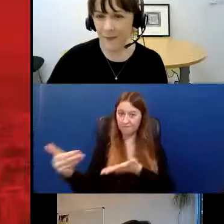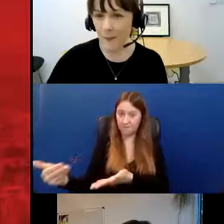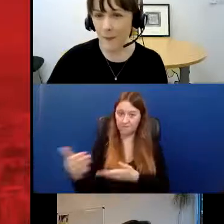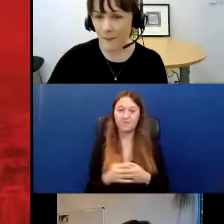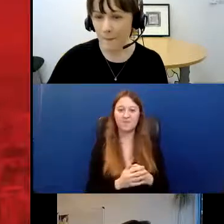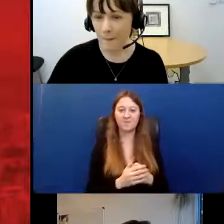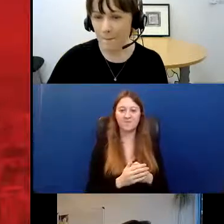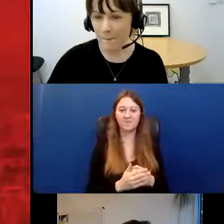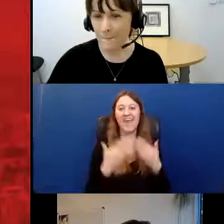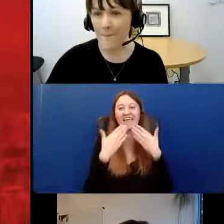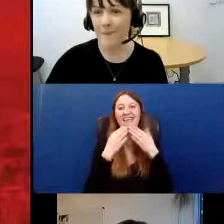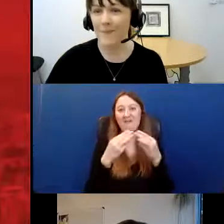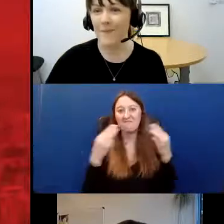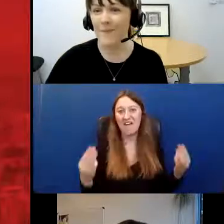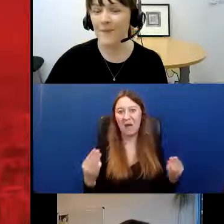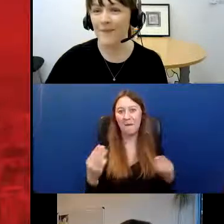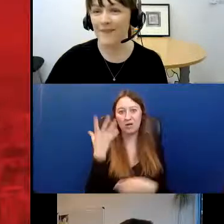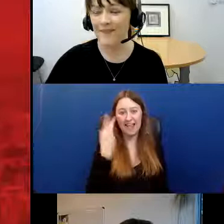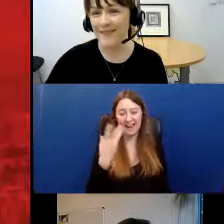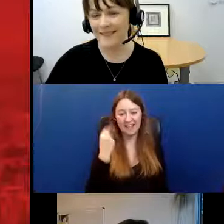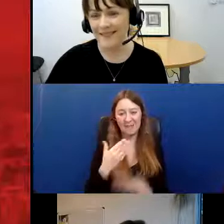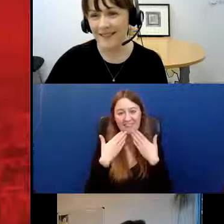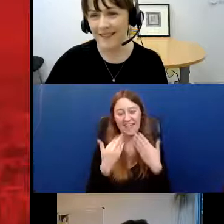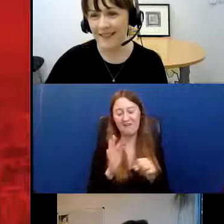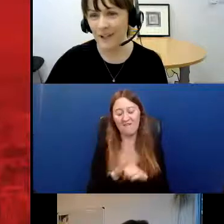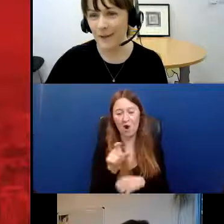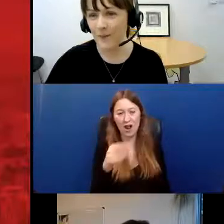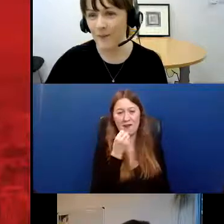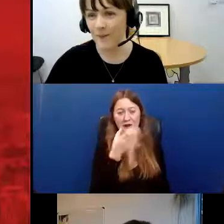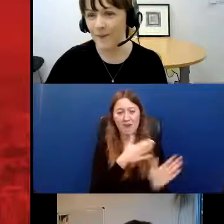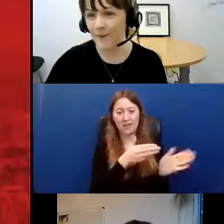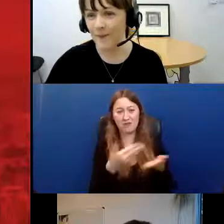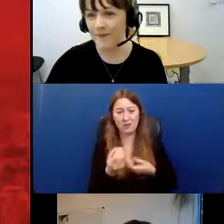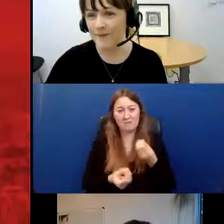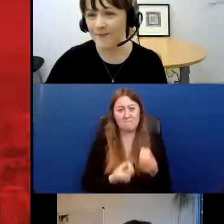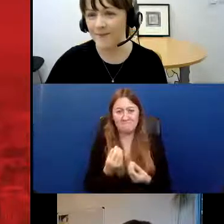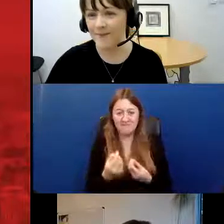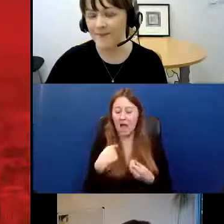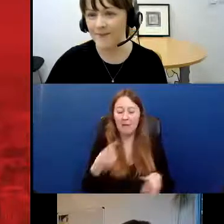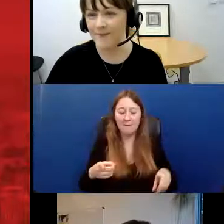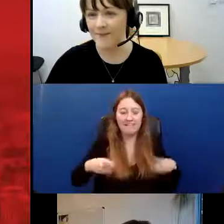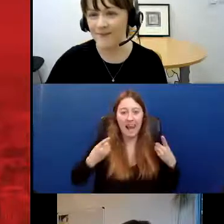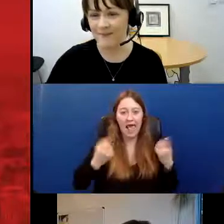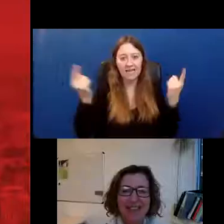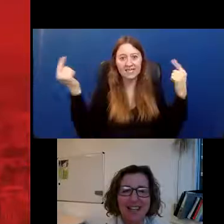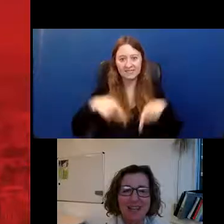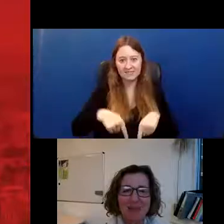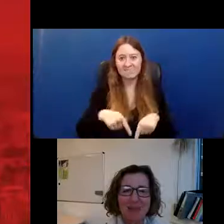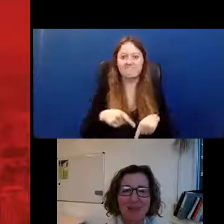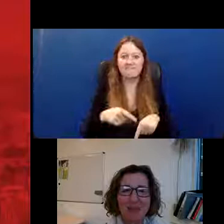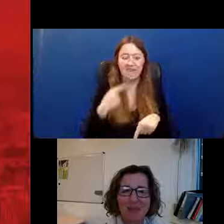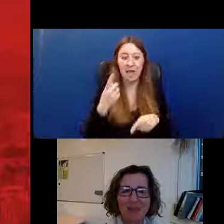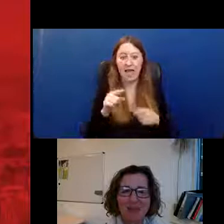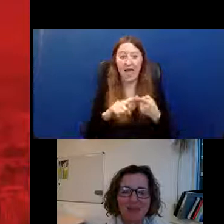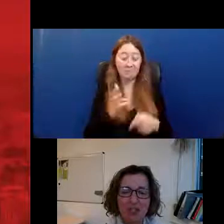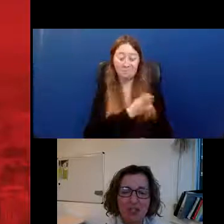Thank you very much, Elizabeth, for that very lovely introduction. And I'm delighted to be here, and especially pleased to see some